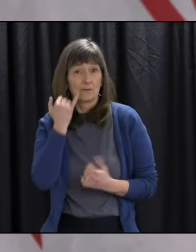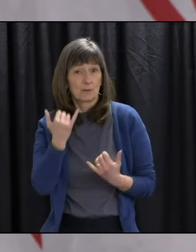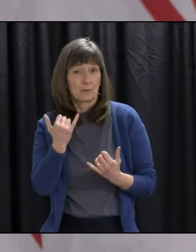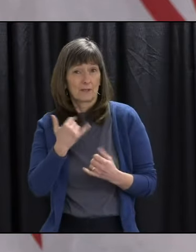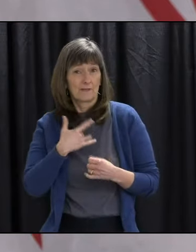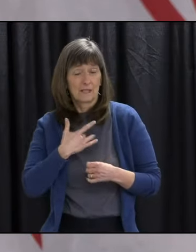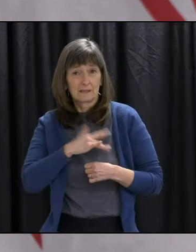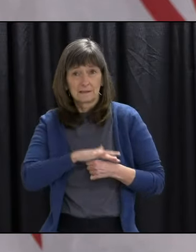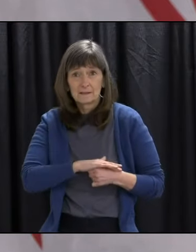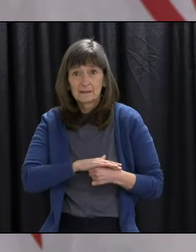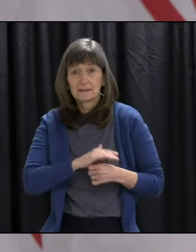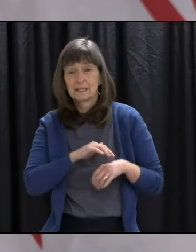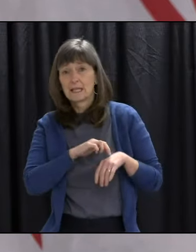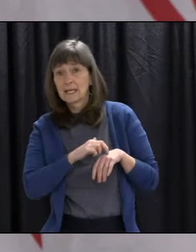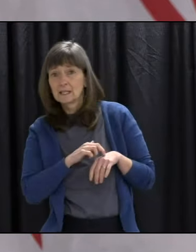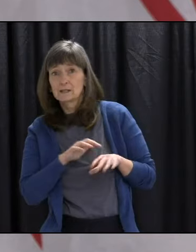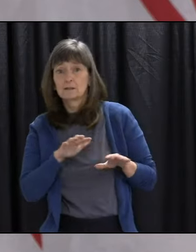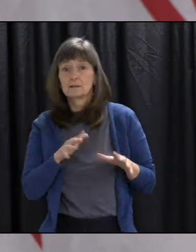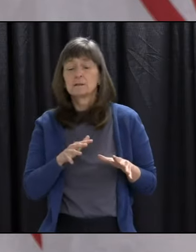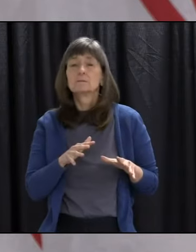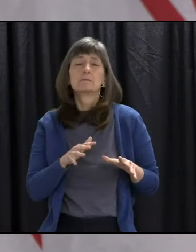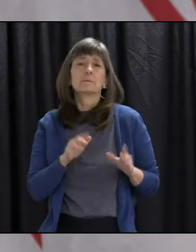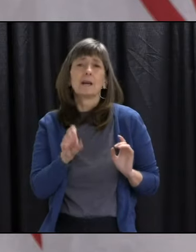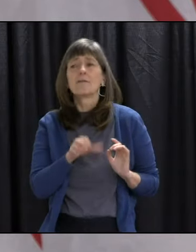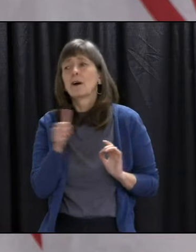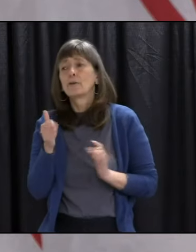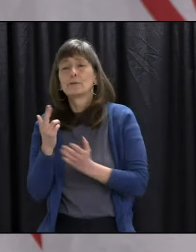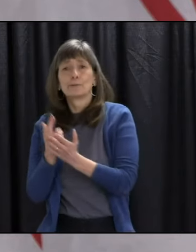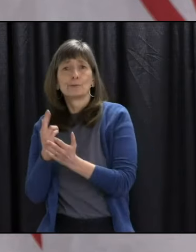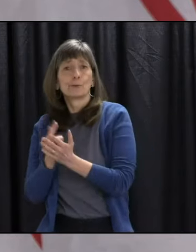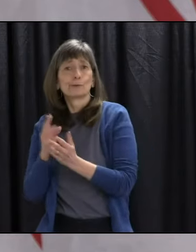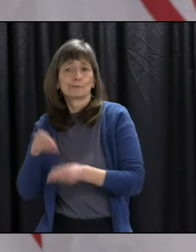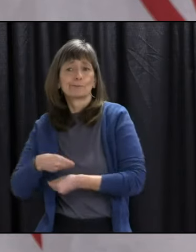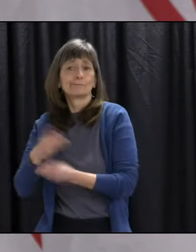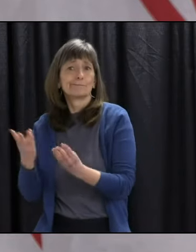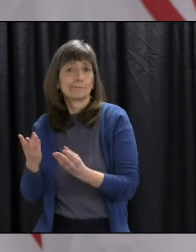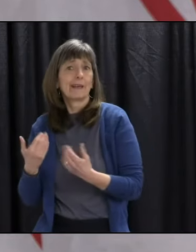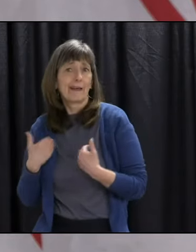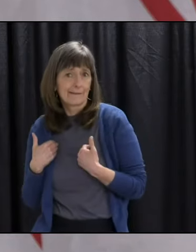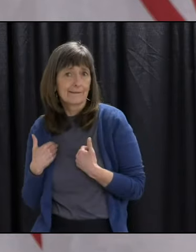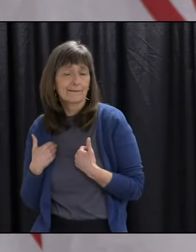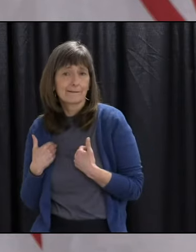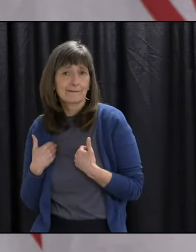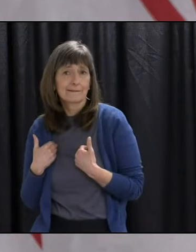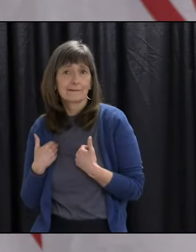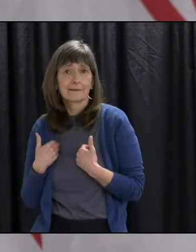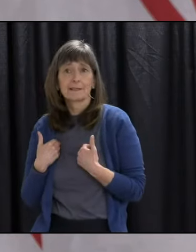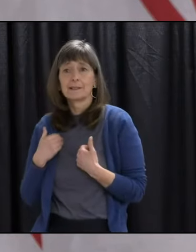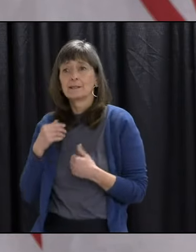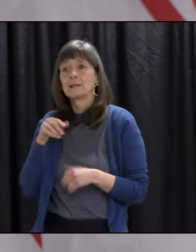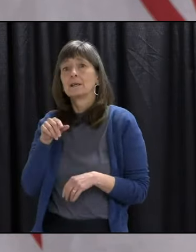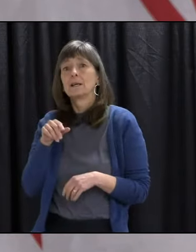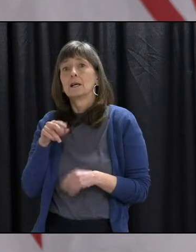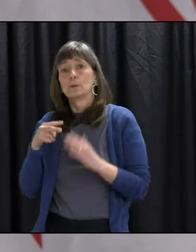stressed or a little anxious, remember there are important resources that we have available to you. Visit